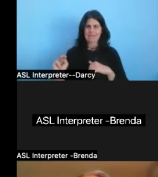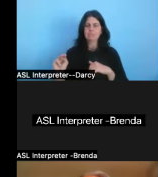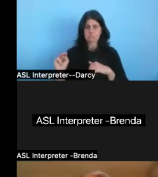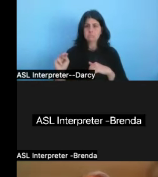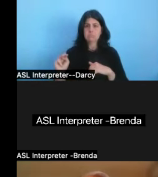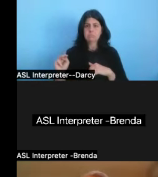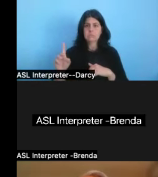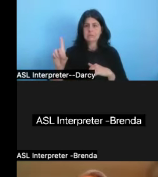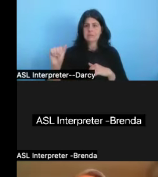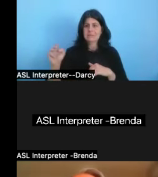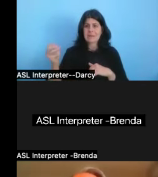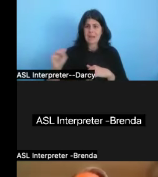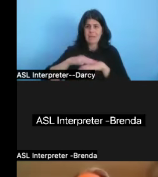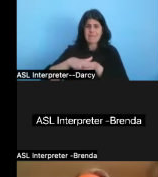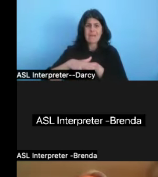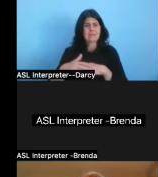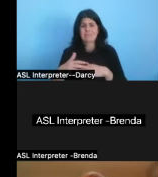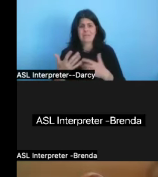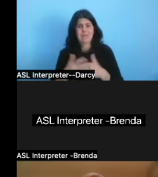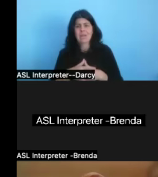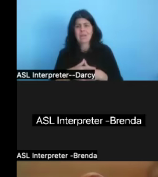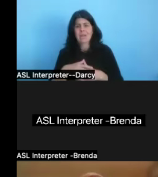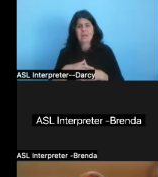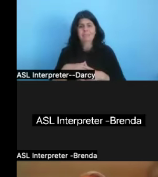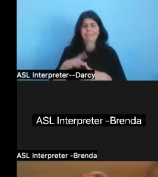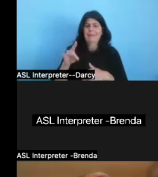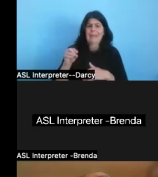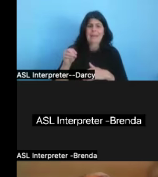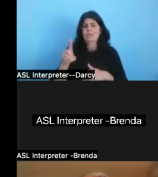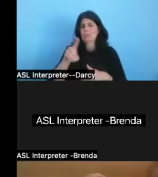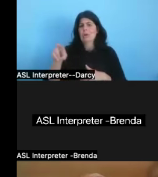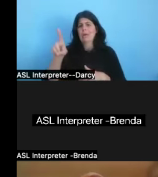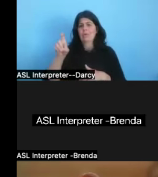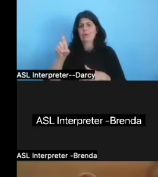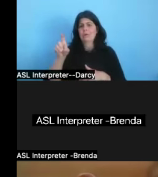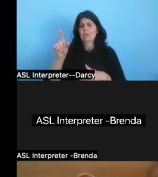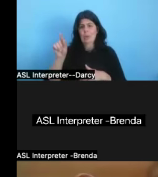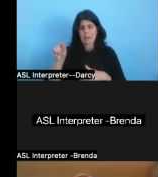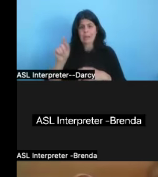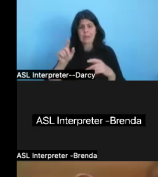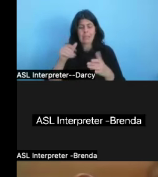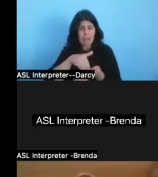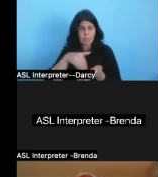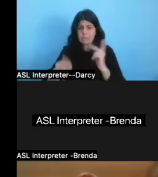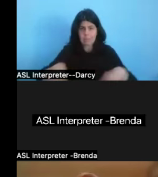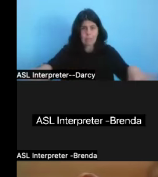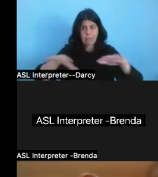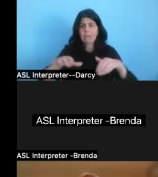maybe even up to 120,000 people in the San Fernando Valley. Fortunately, that did not occur, but as you see on the right